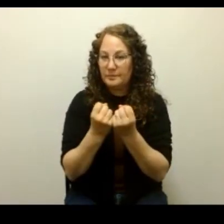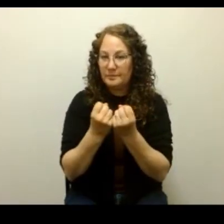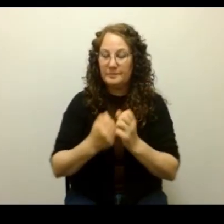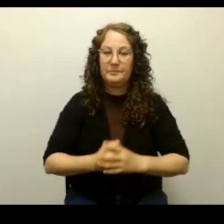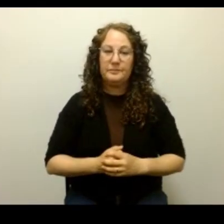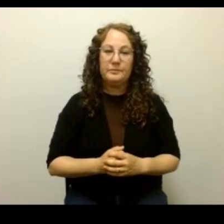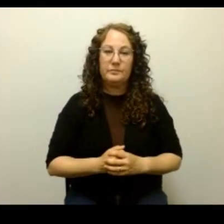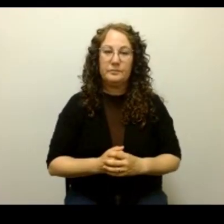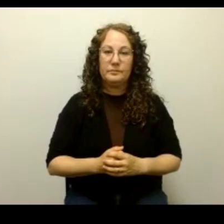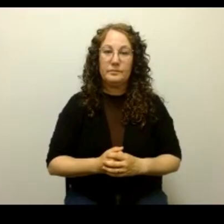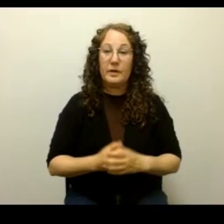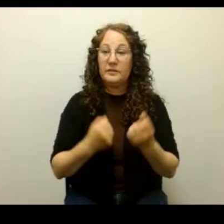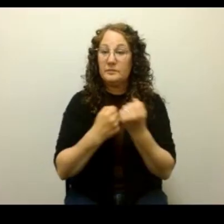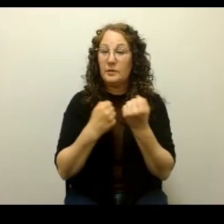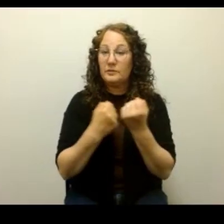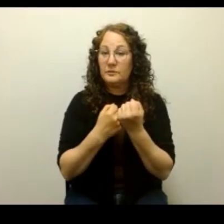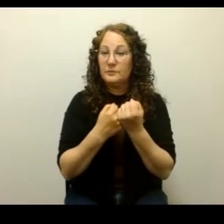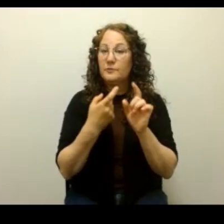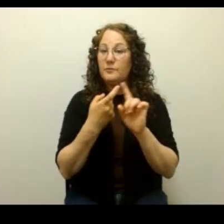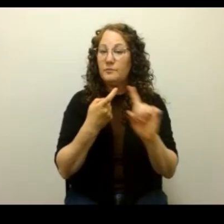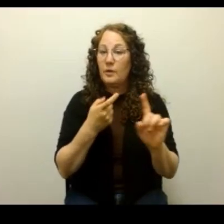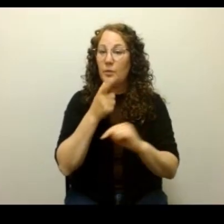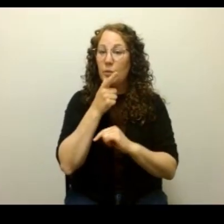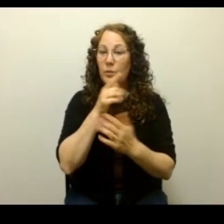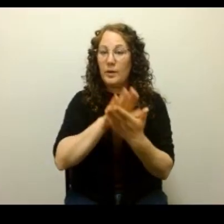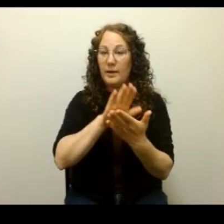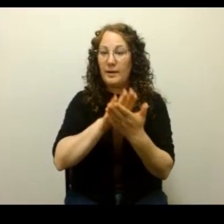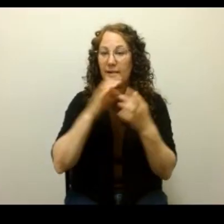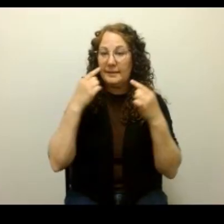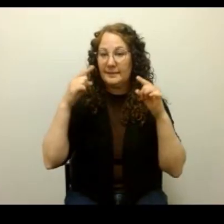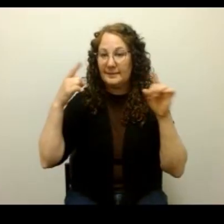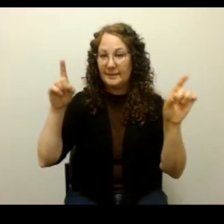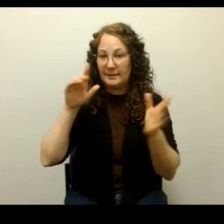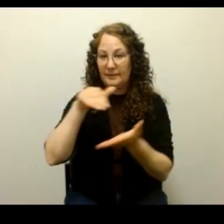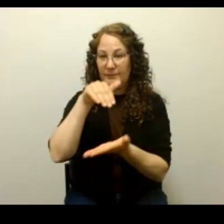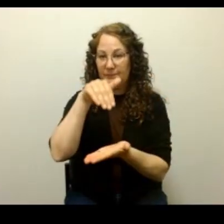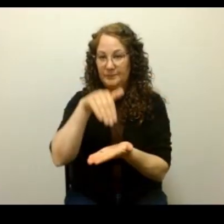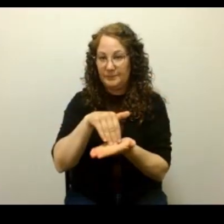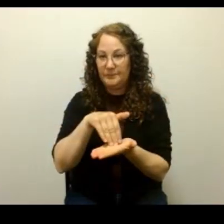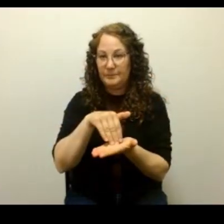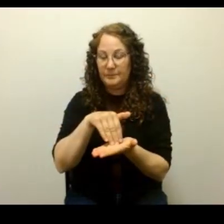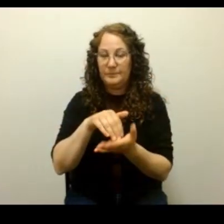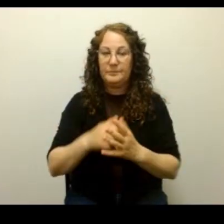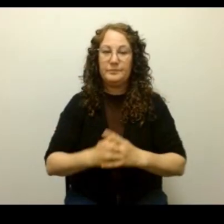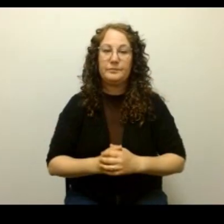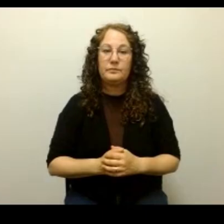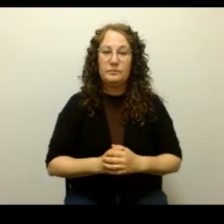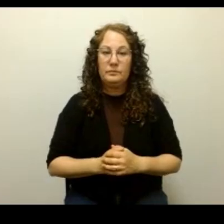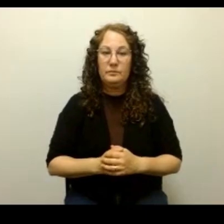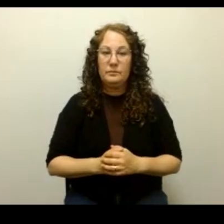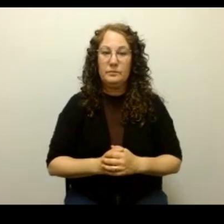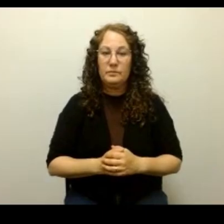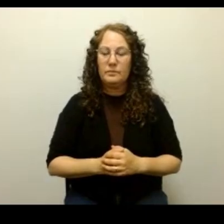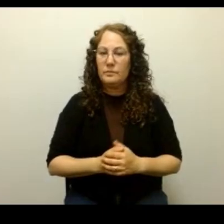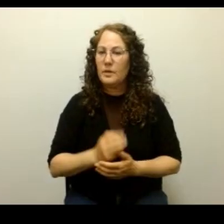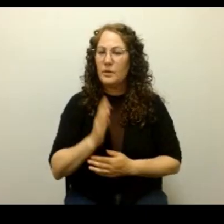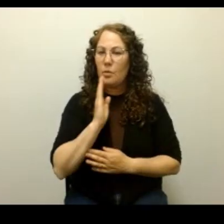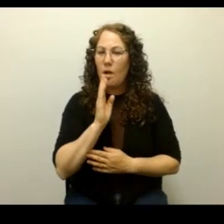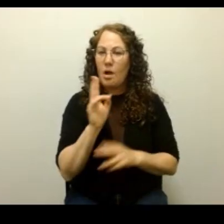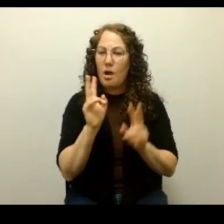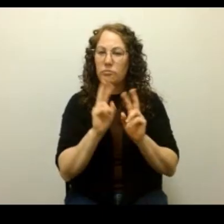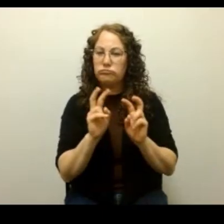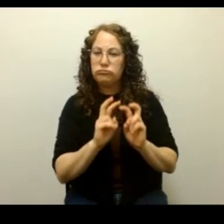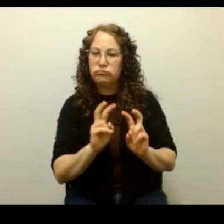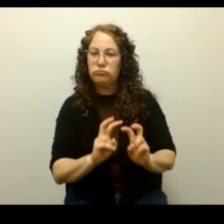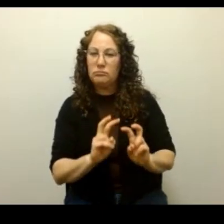This is sponsored by the Academic Success Center, and we'll be exploring how